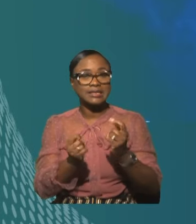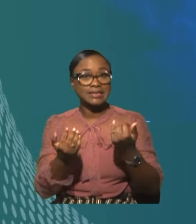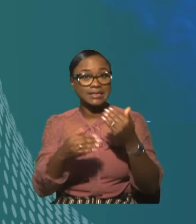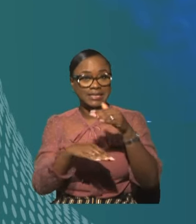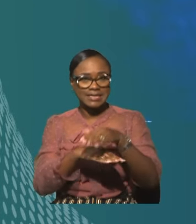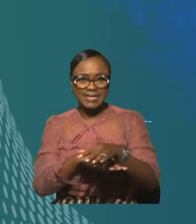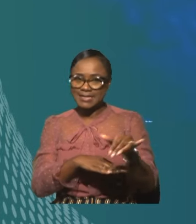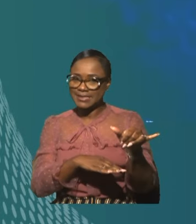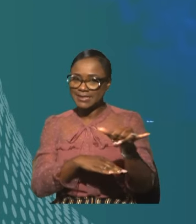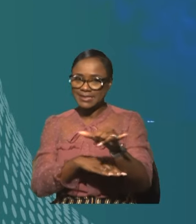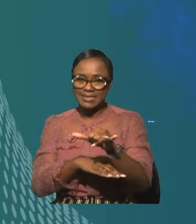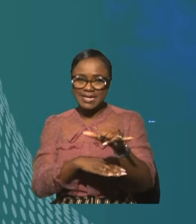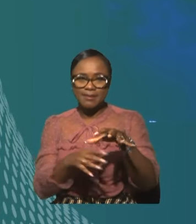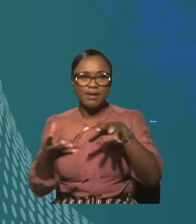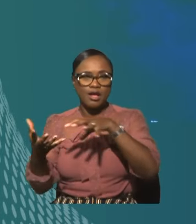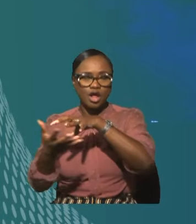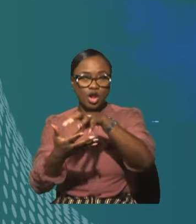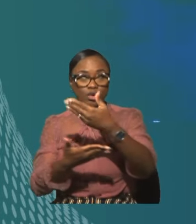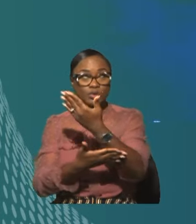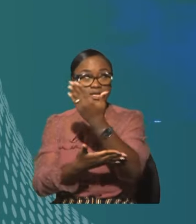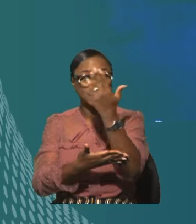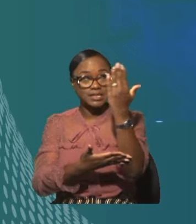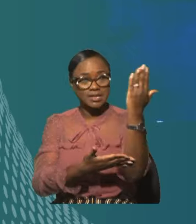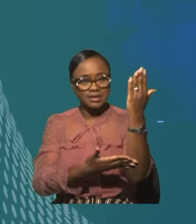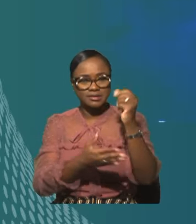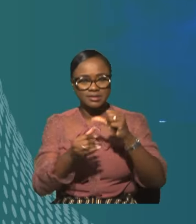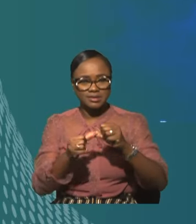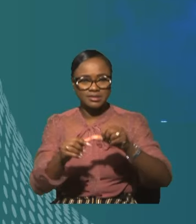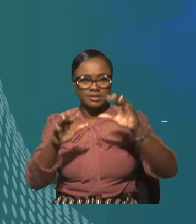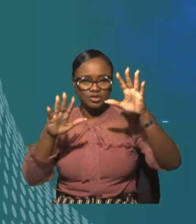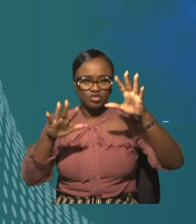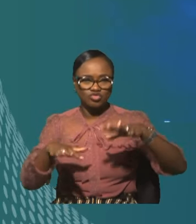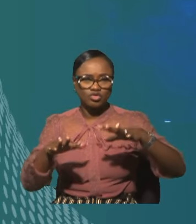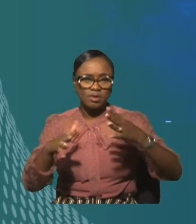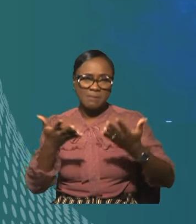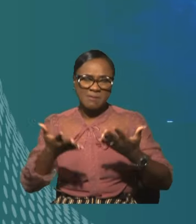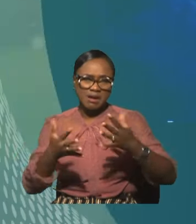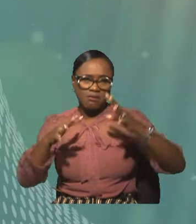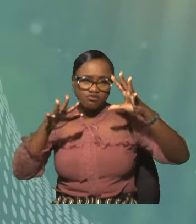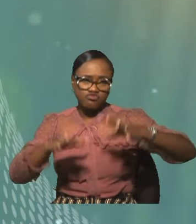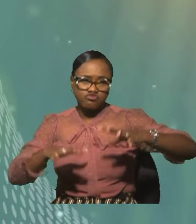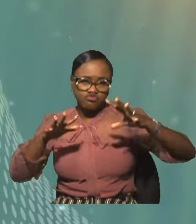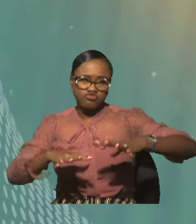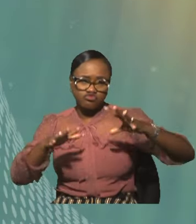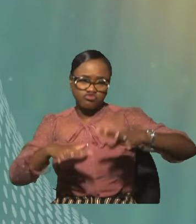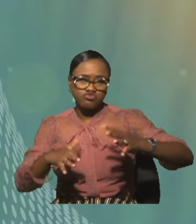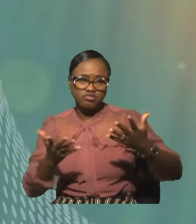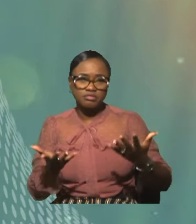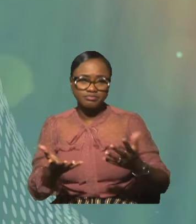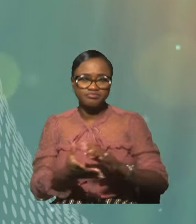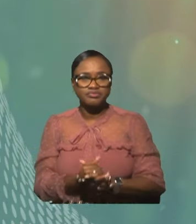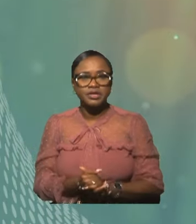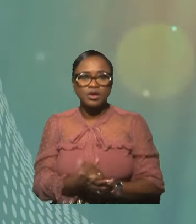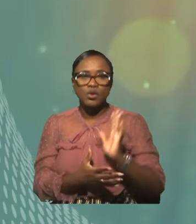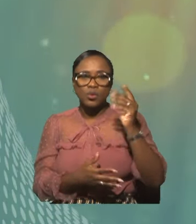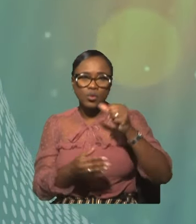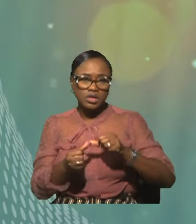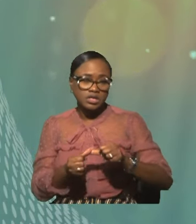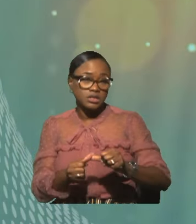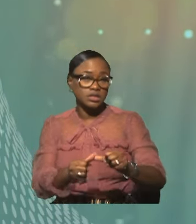of the same. Variably cloudy skies with ongoing showers and a low chance of an isolated heavy shower or thunderstorm. These cloudy conditions will carry